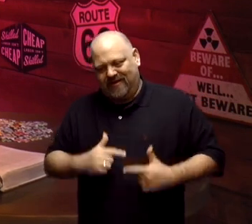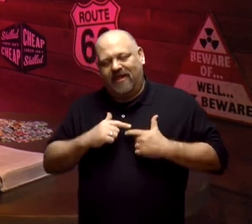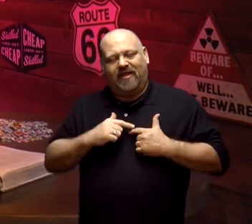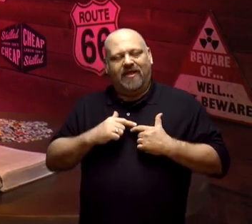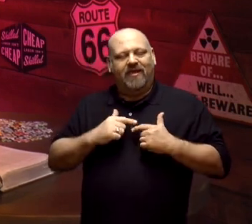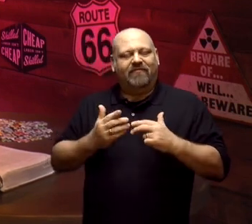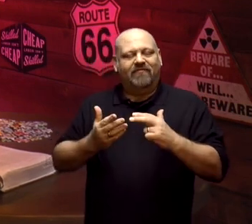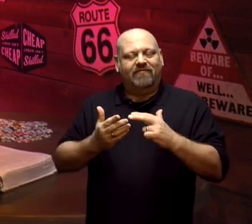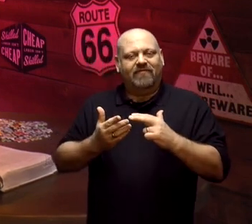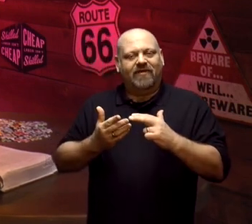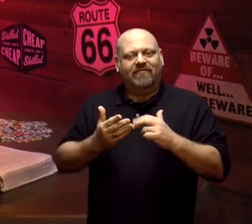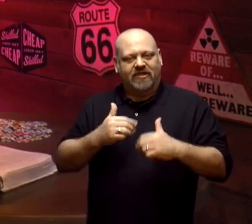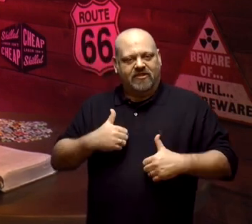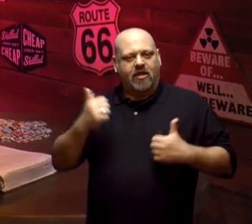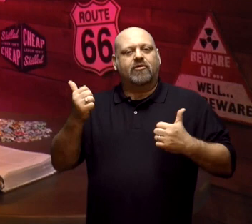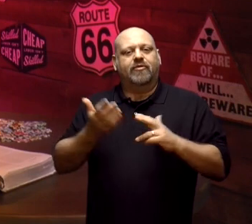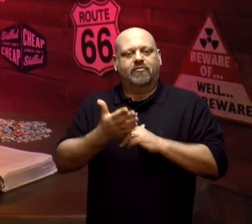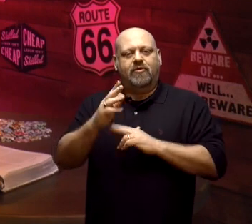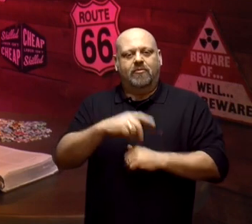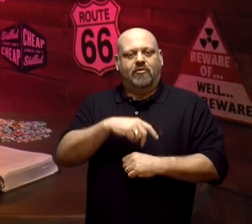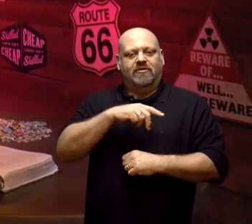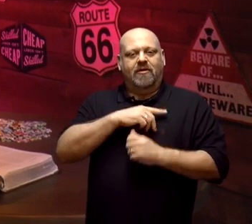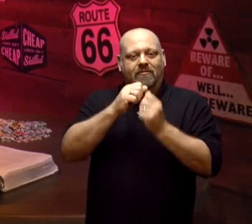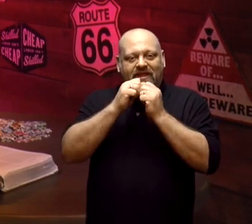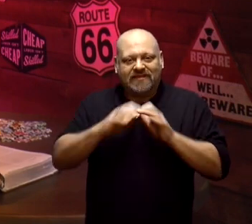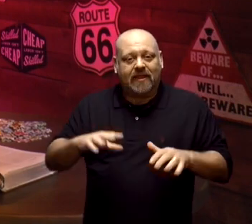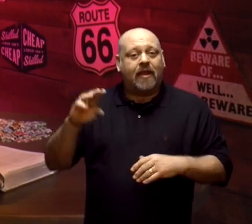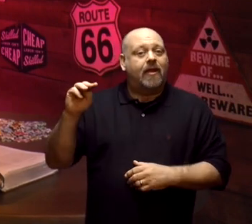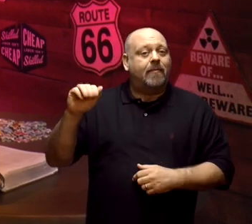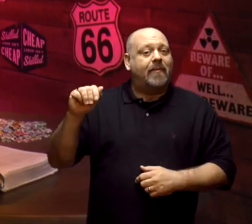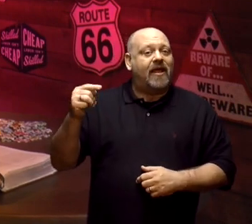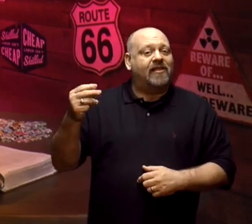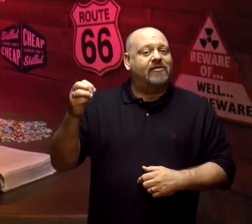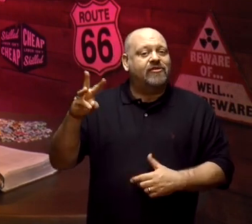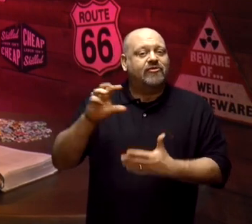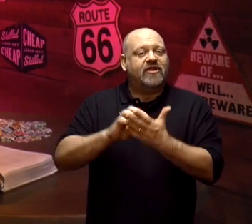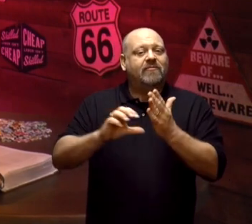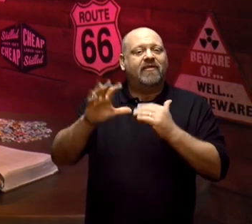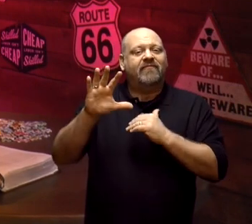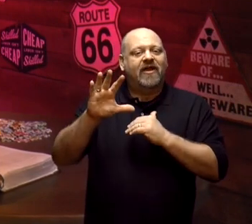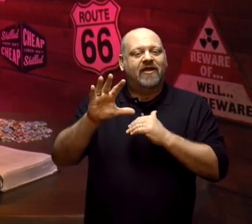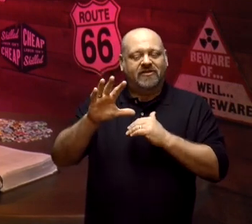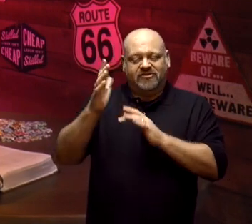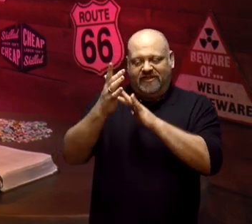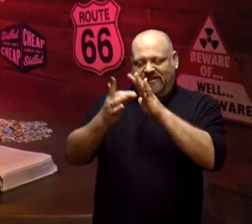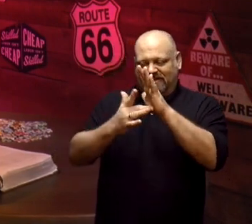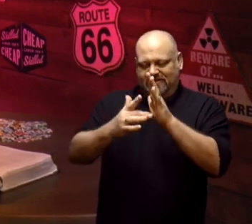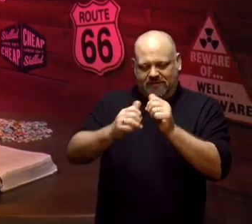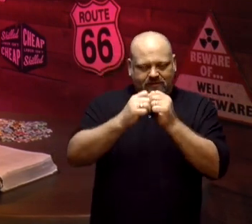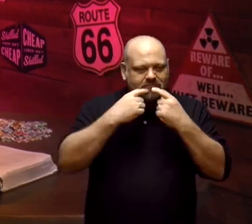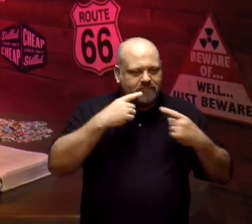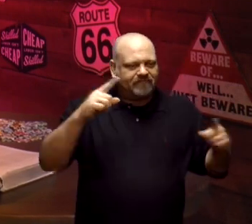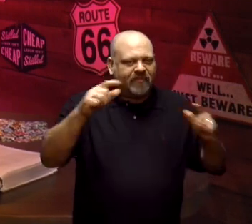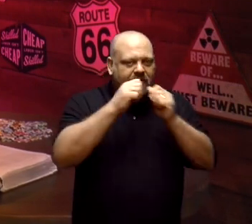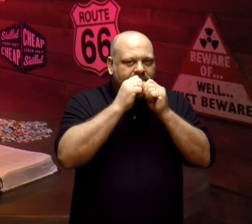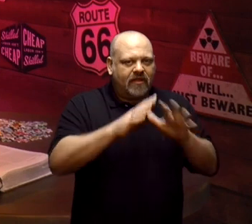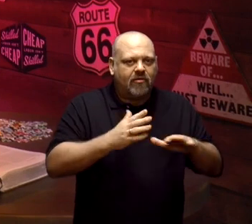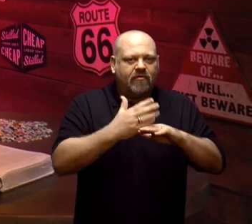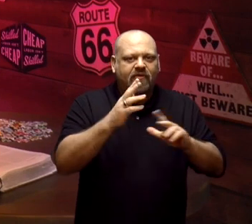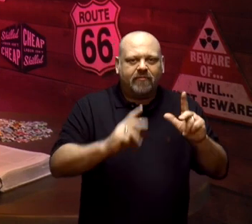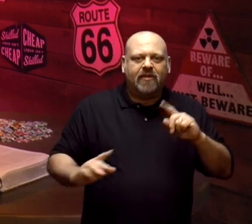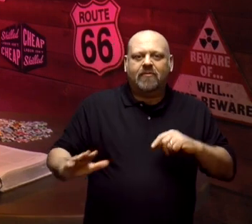personal blessings. In Matthew chapter 5, Jesus pronounced blessings over people whose lives bear